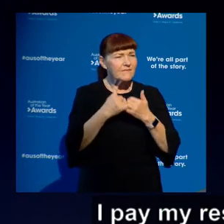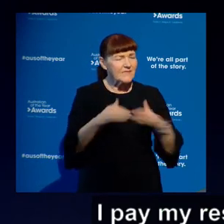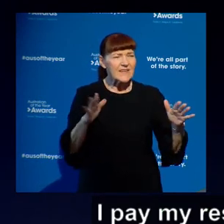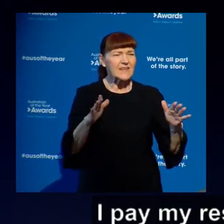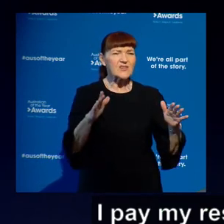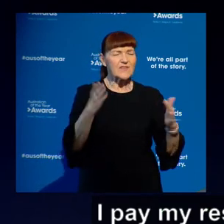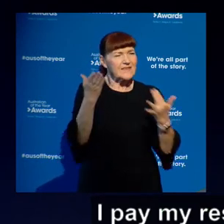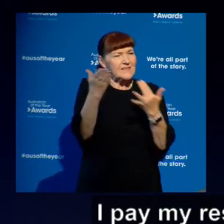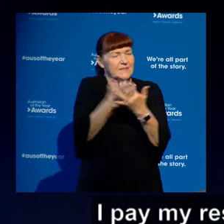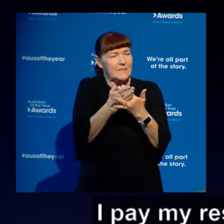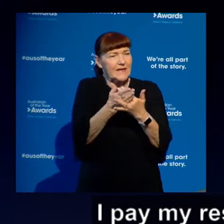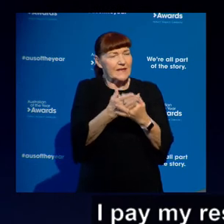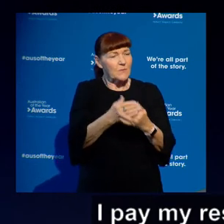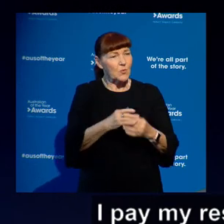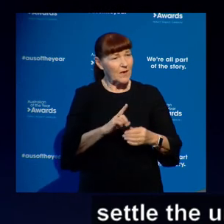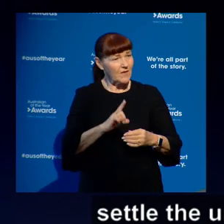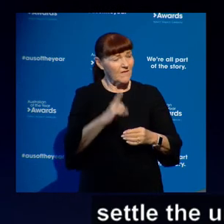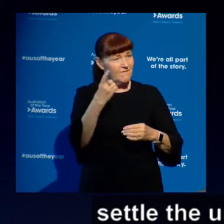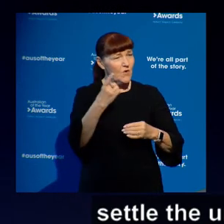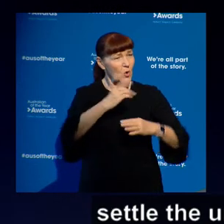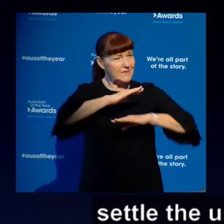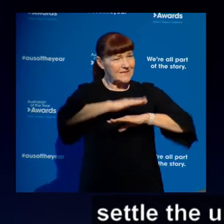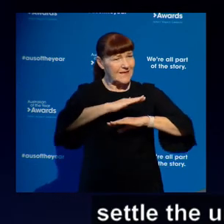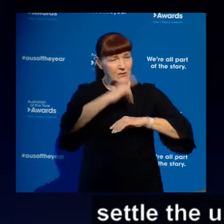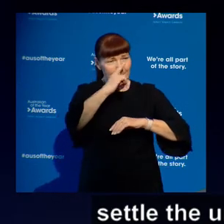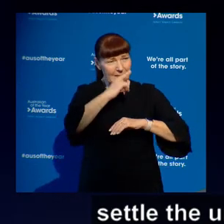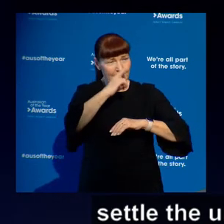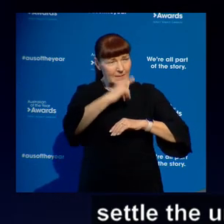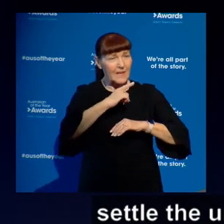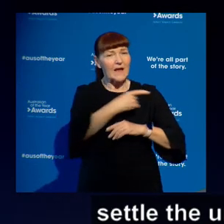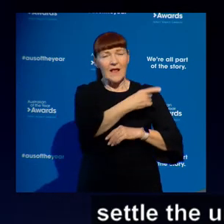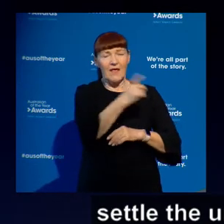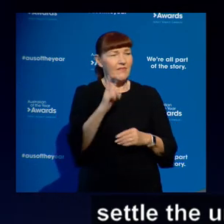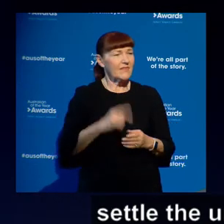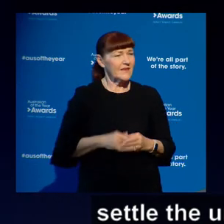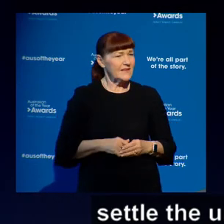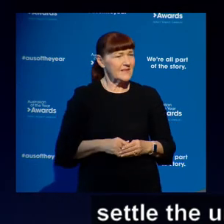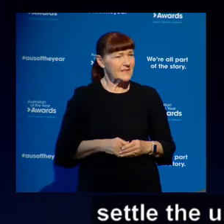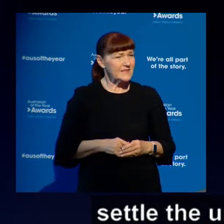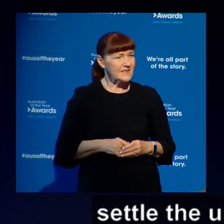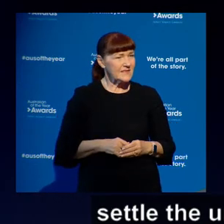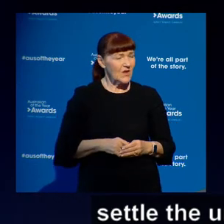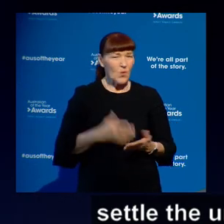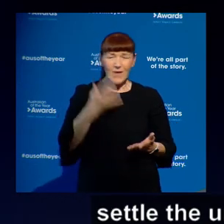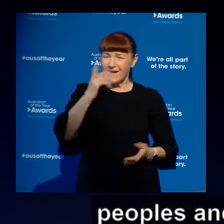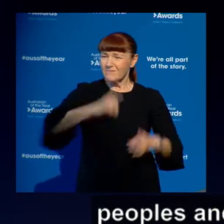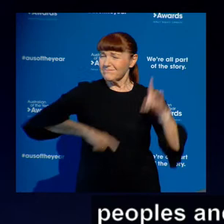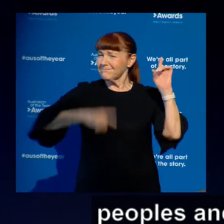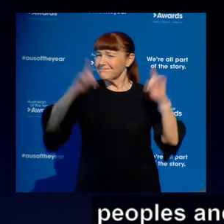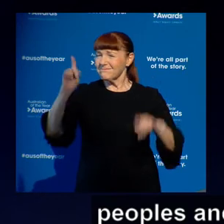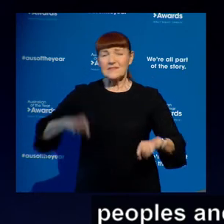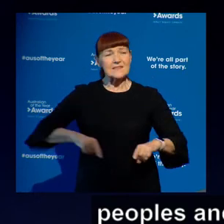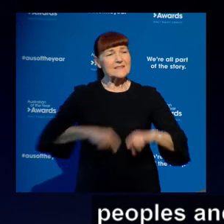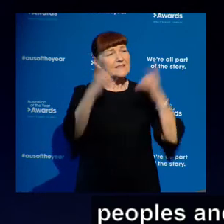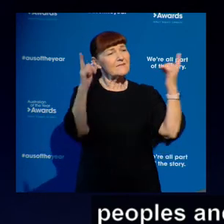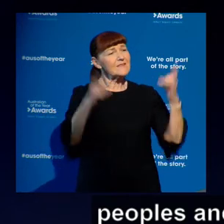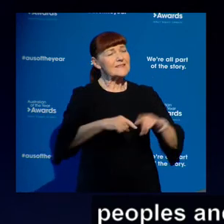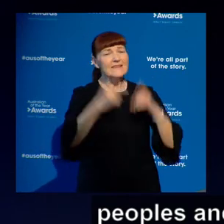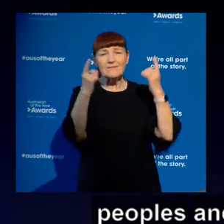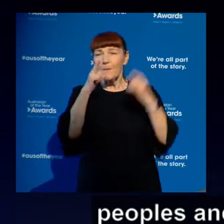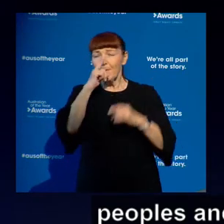peoples and other Australians, these days coming from a wonderful diversity of backgrounds and